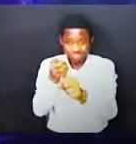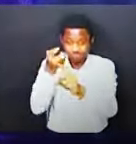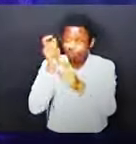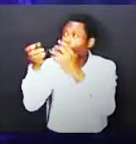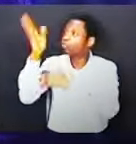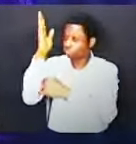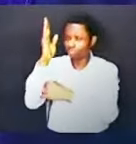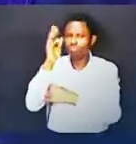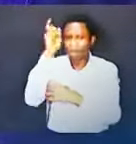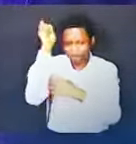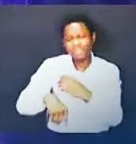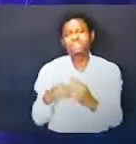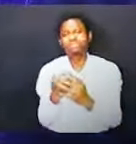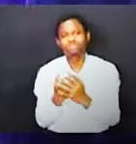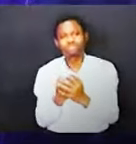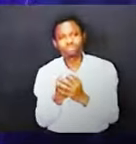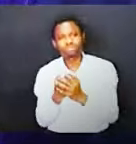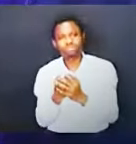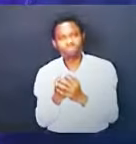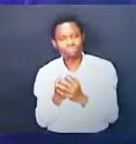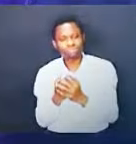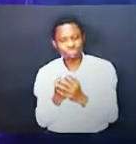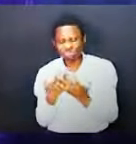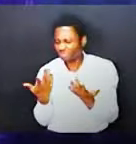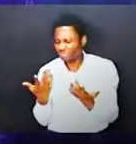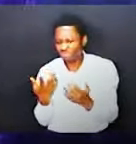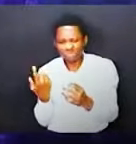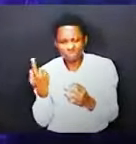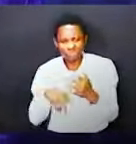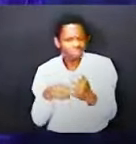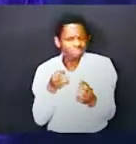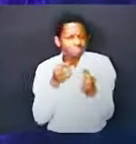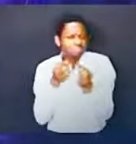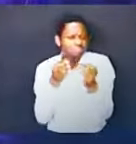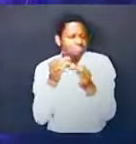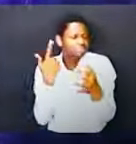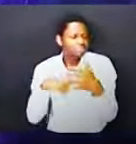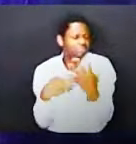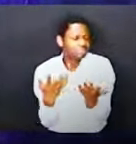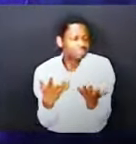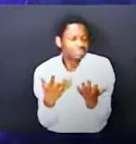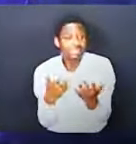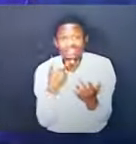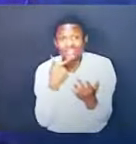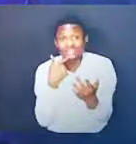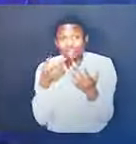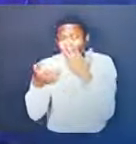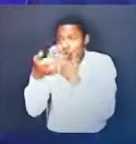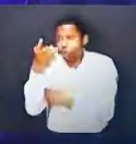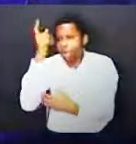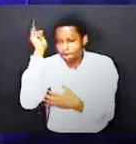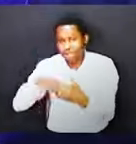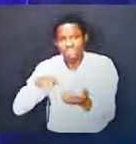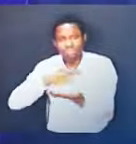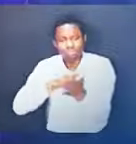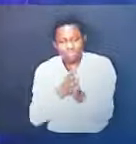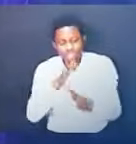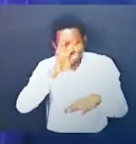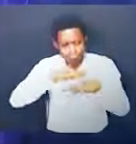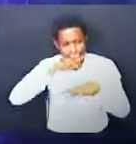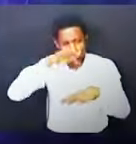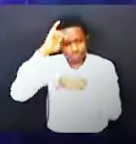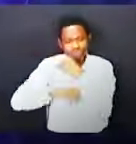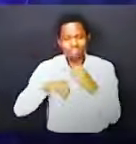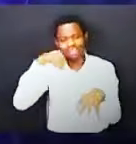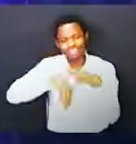What is he trying to say? God is to be glorified in the church. But